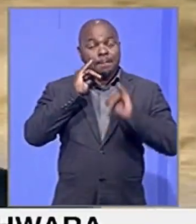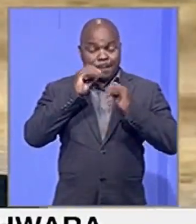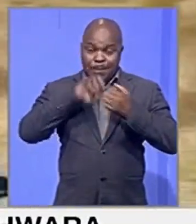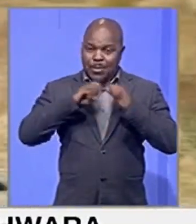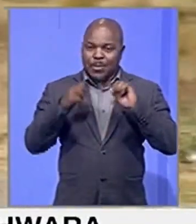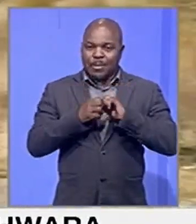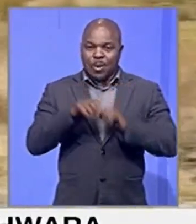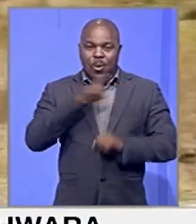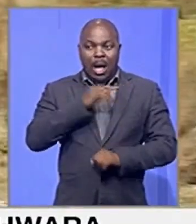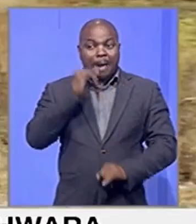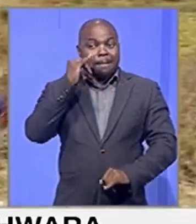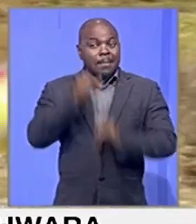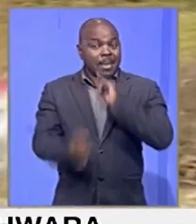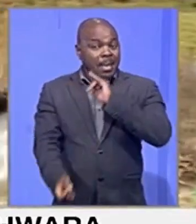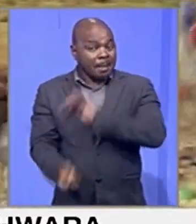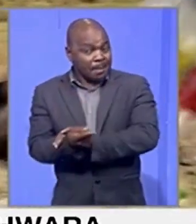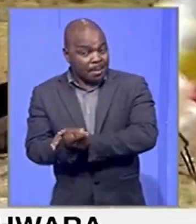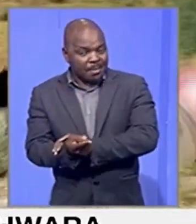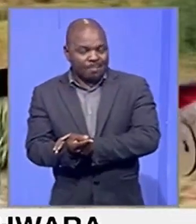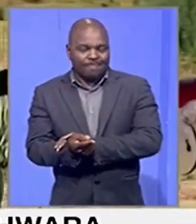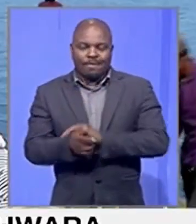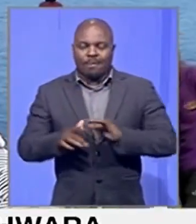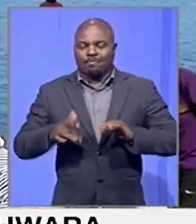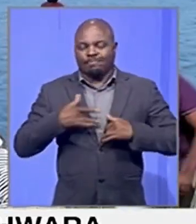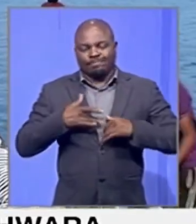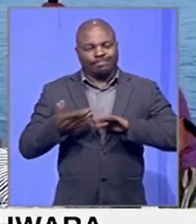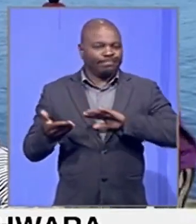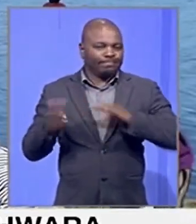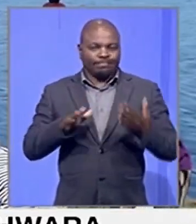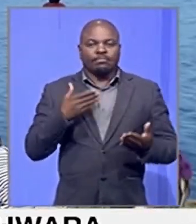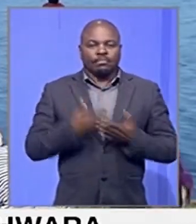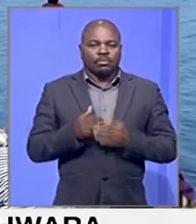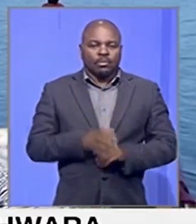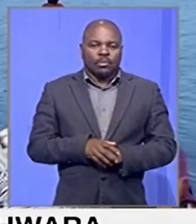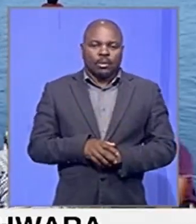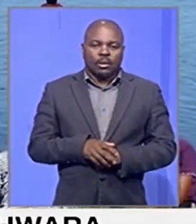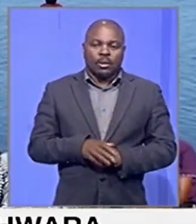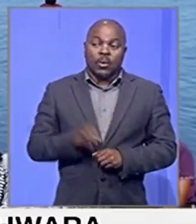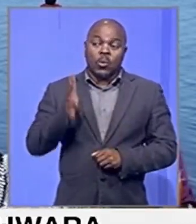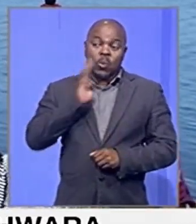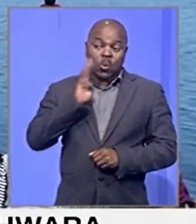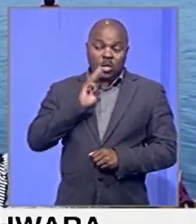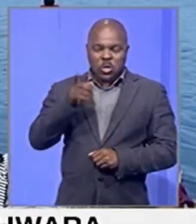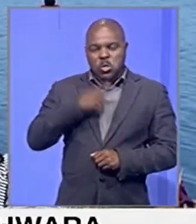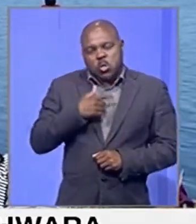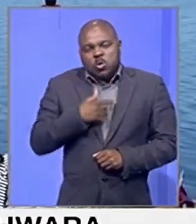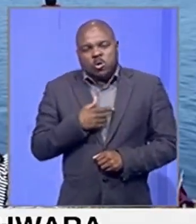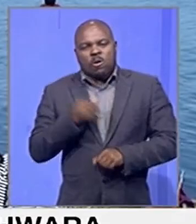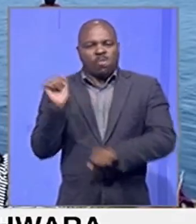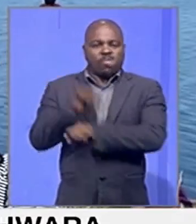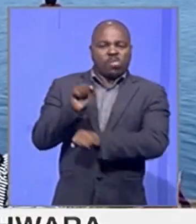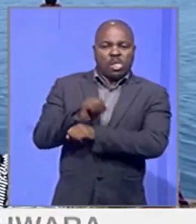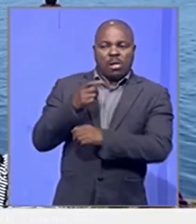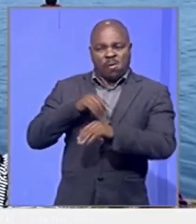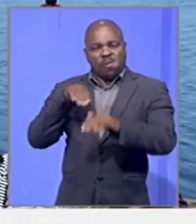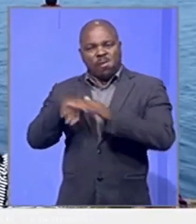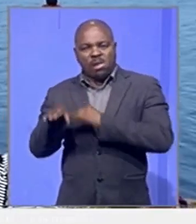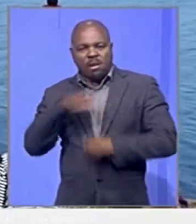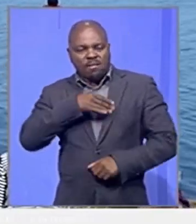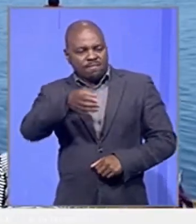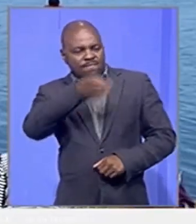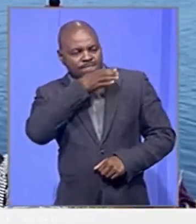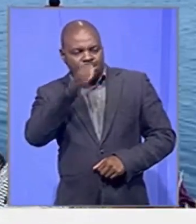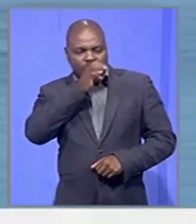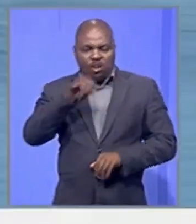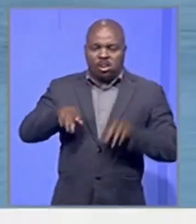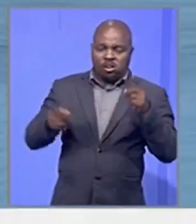dia bosolo ba ka ba fela. Metsi one ga ba tshwanna go ka tsela chance ya gore mo ka tsaya go chance ya go nwa bojalo bo ro ka tsena